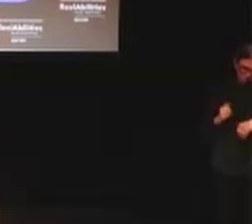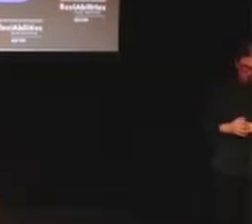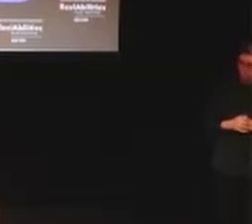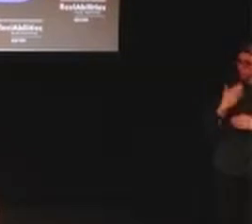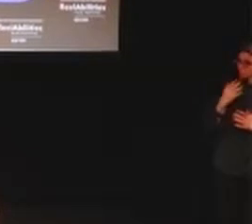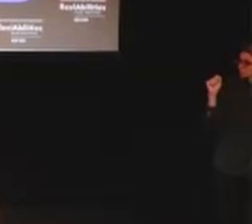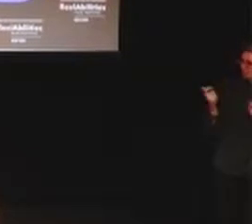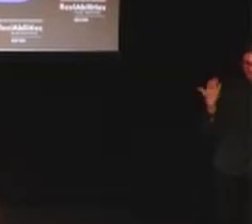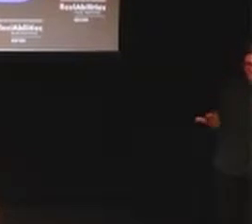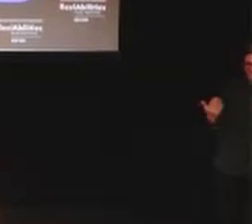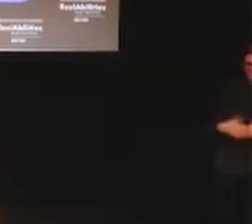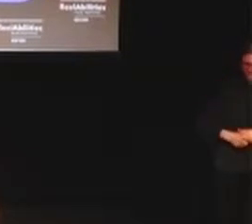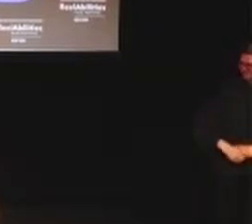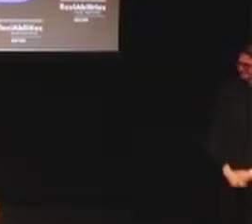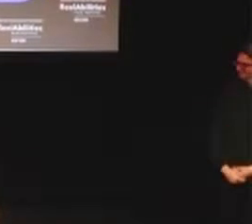here.